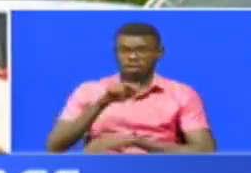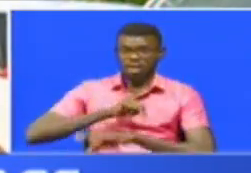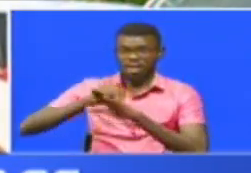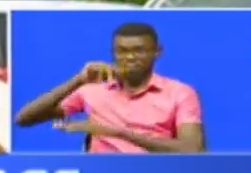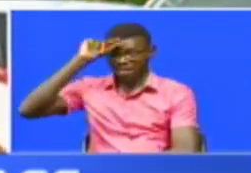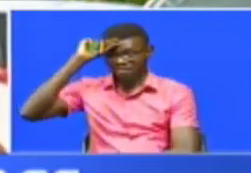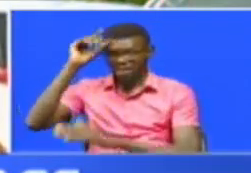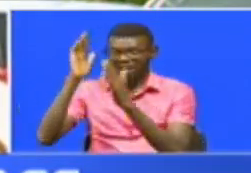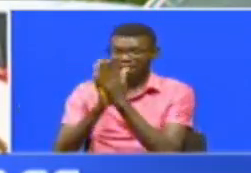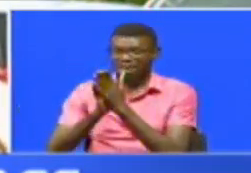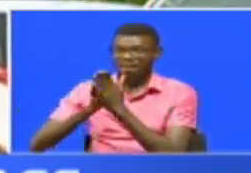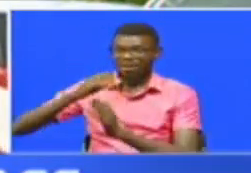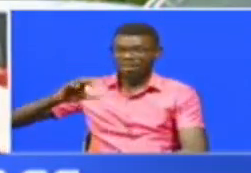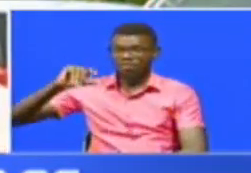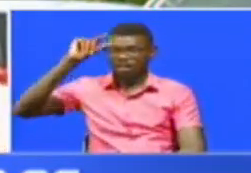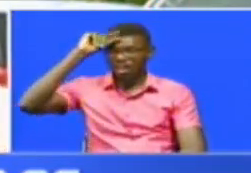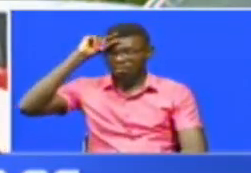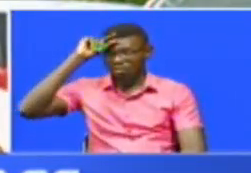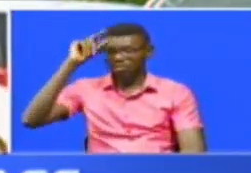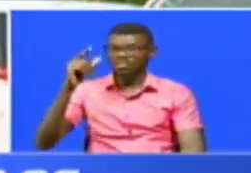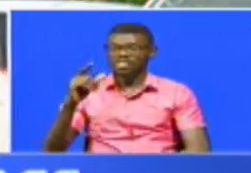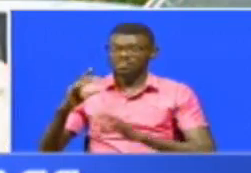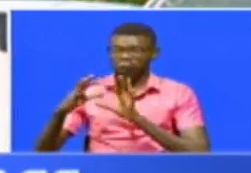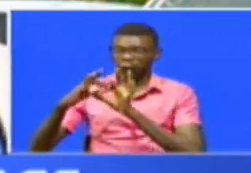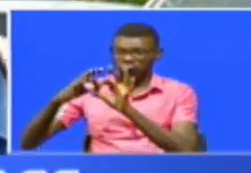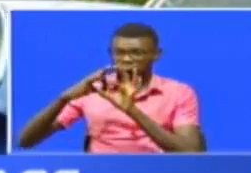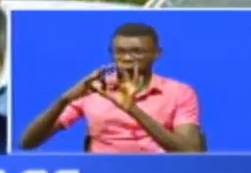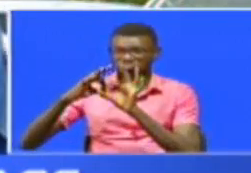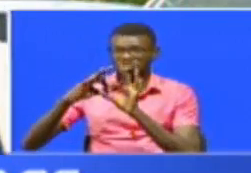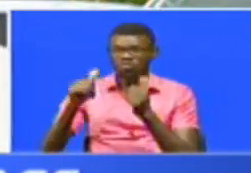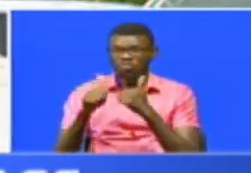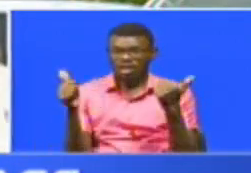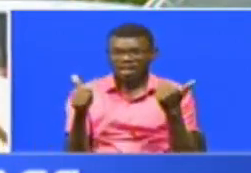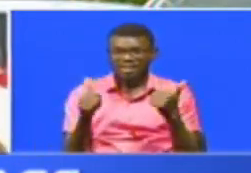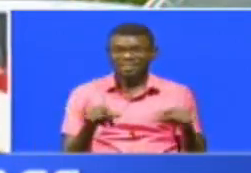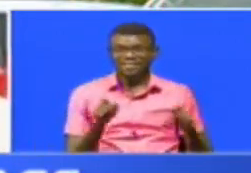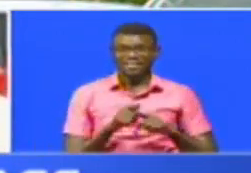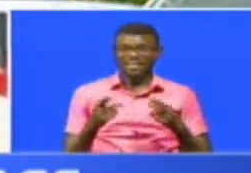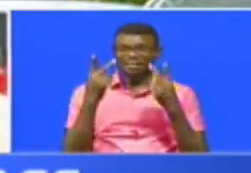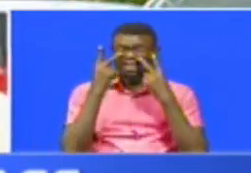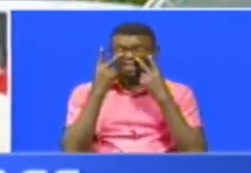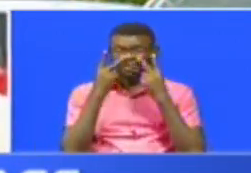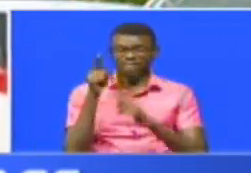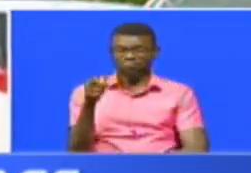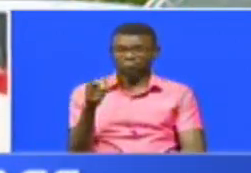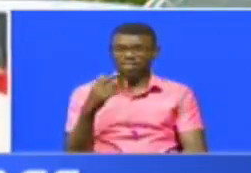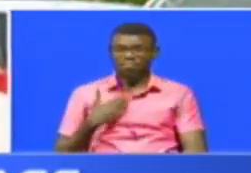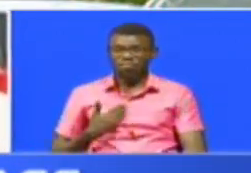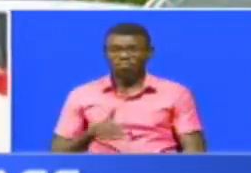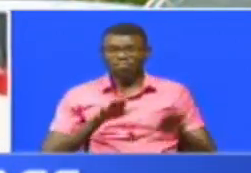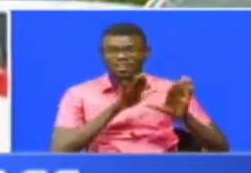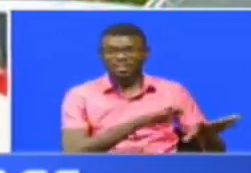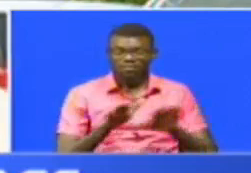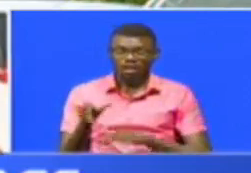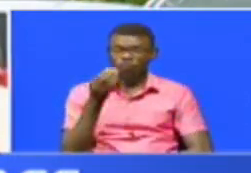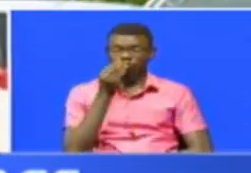and county governments put their acts together. And these things are affecting people. Yes, we are getting